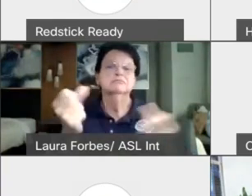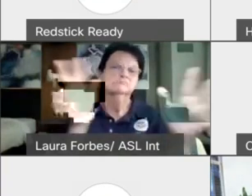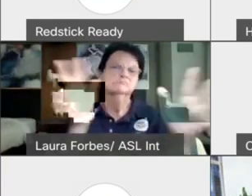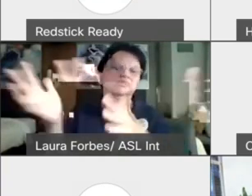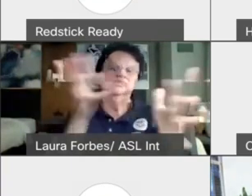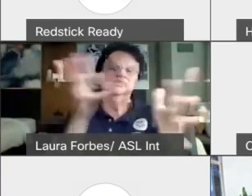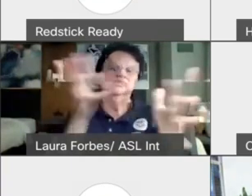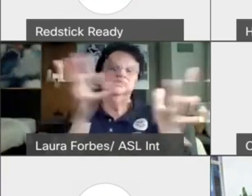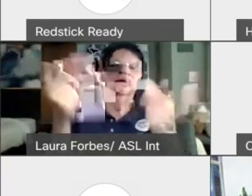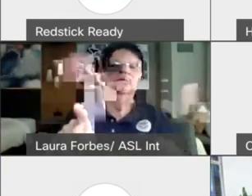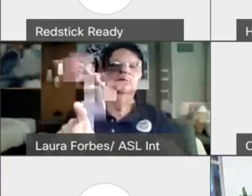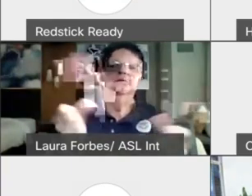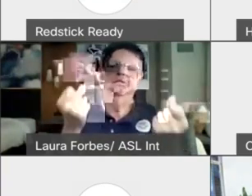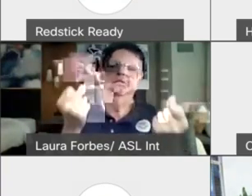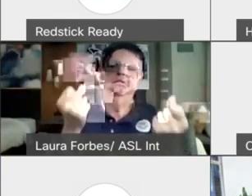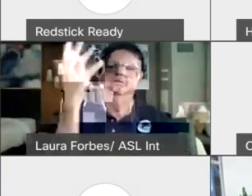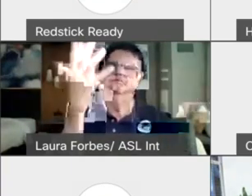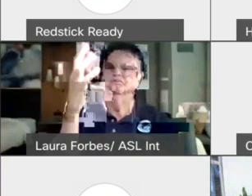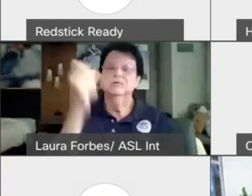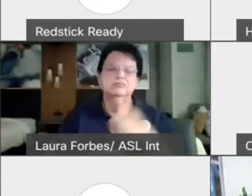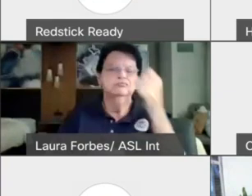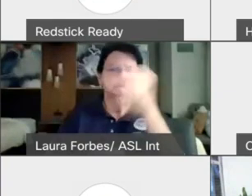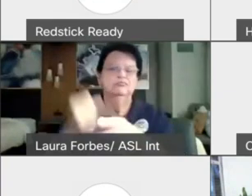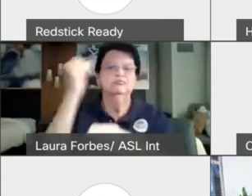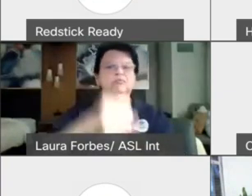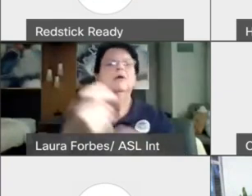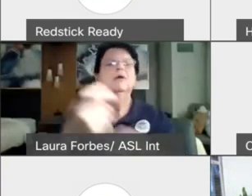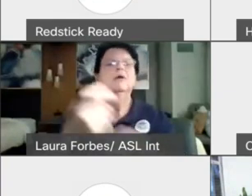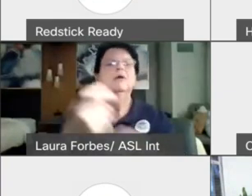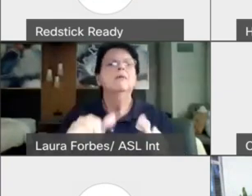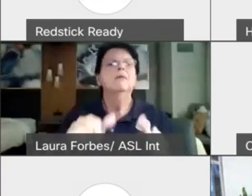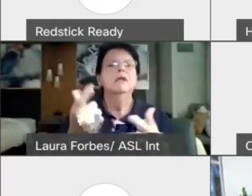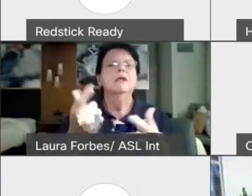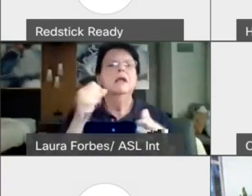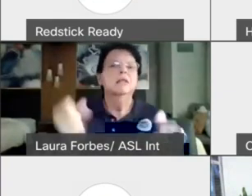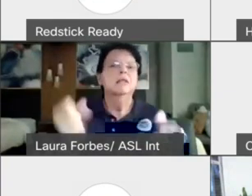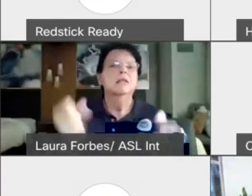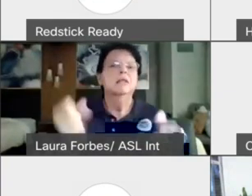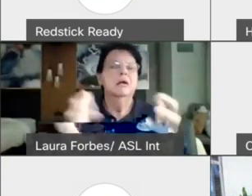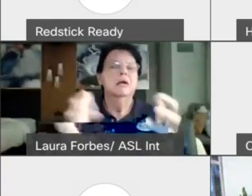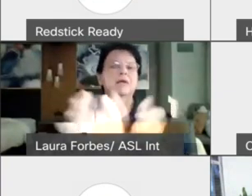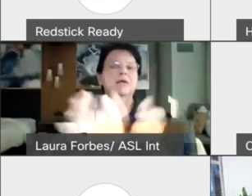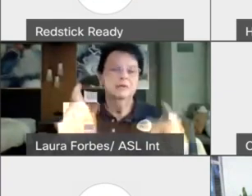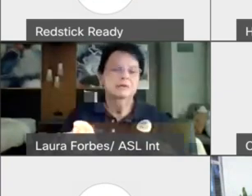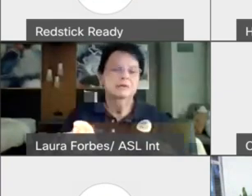through. We had a lot of trees down, like the mayor mentioned, and a lot of damage. And we were constantly